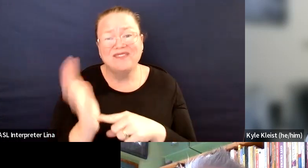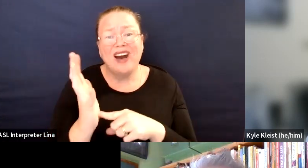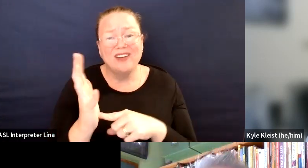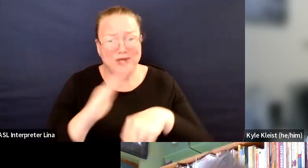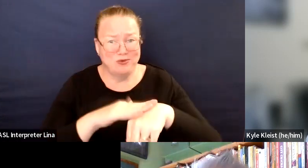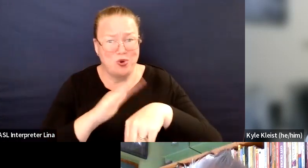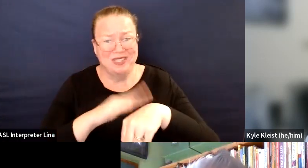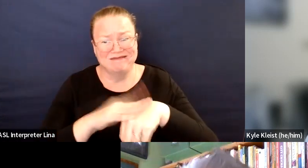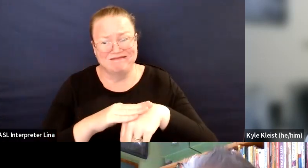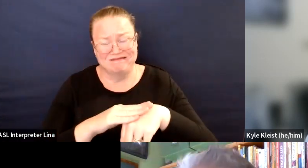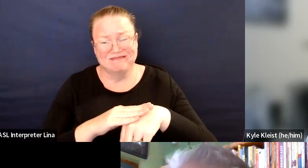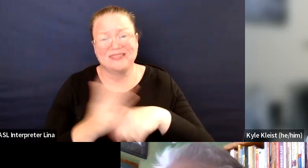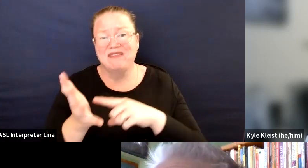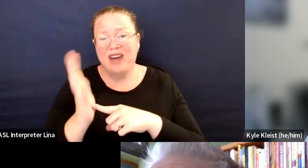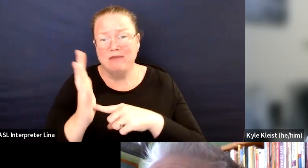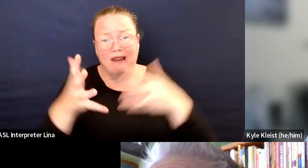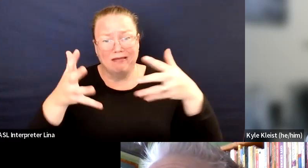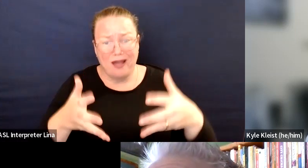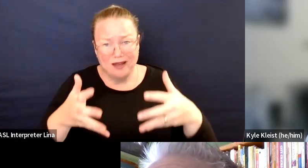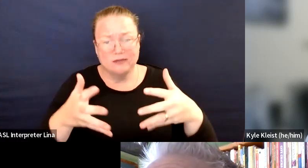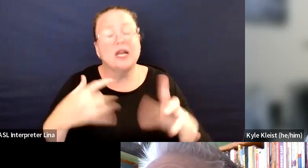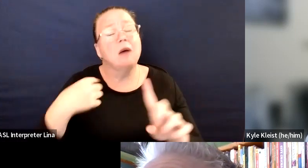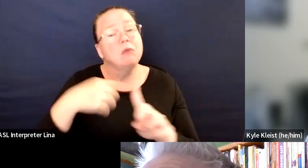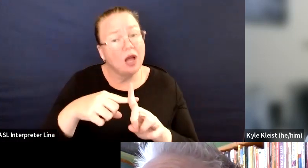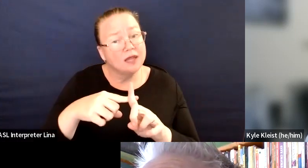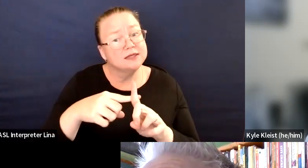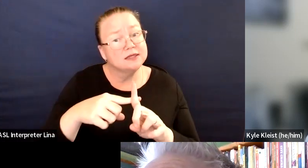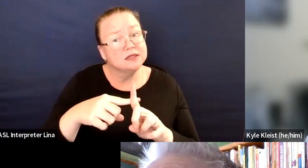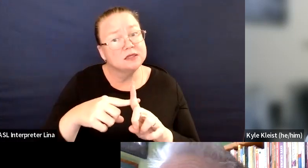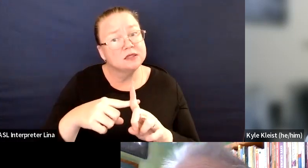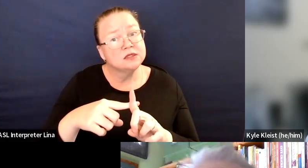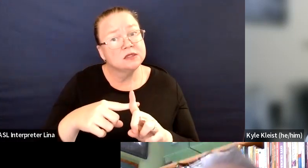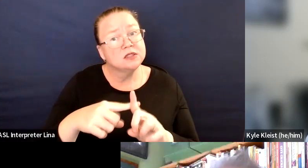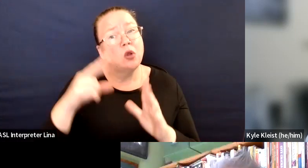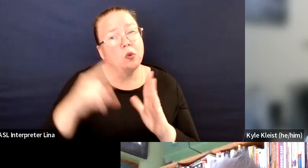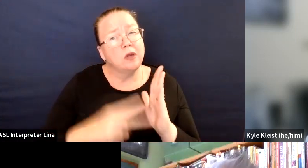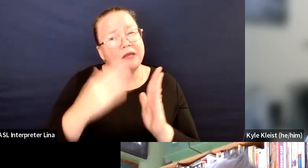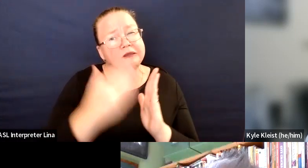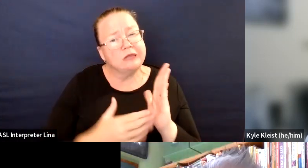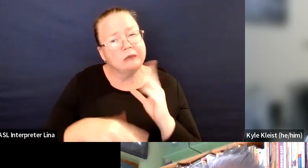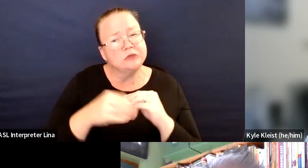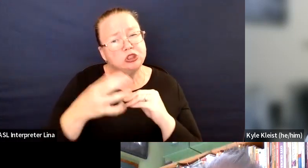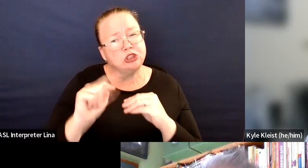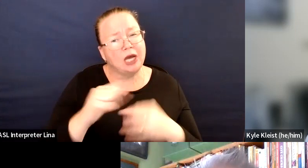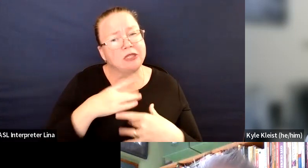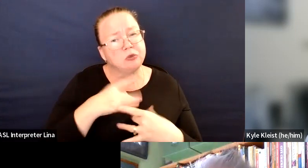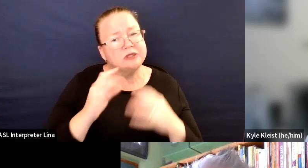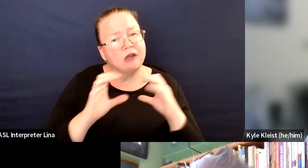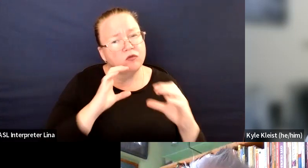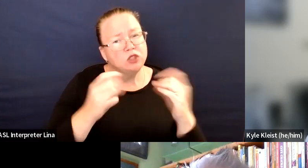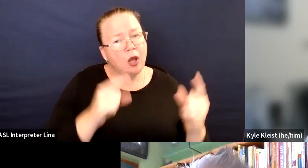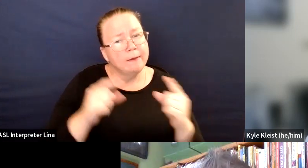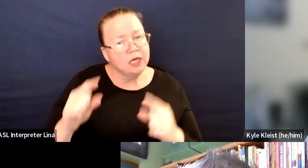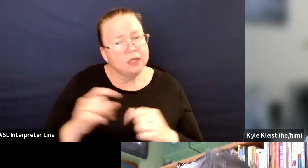warning. 5-minute warning, and then also I'll read some things in the chat. Very interesting conversation going